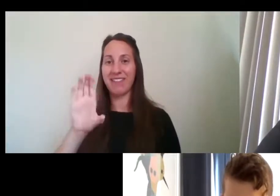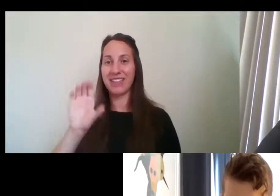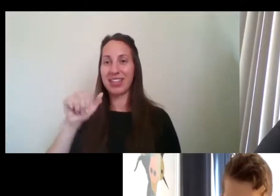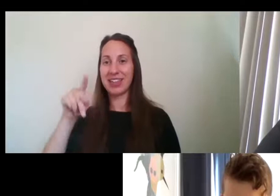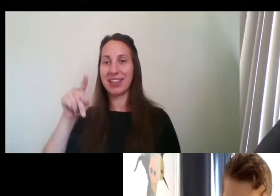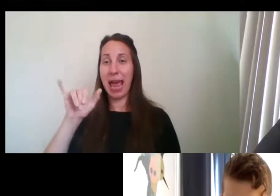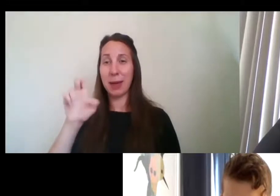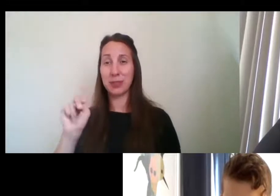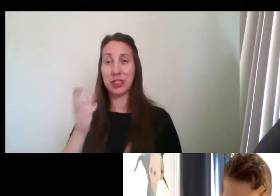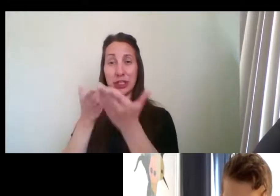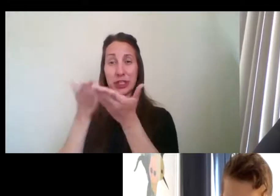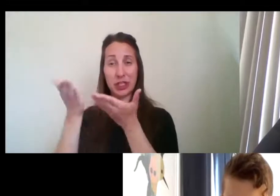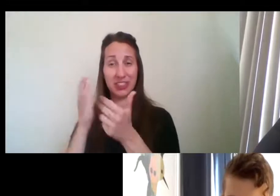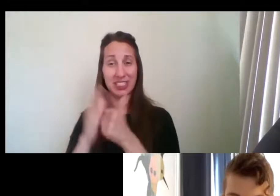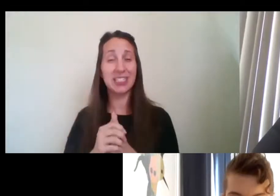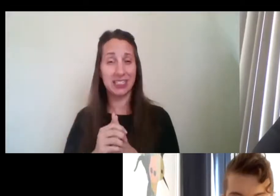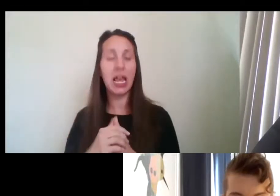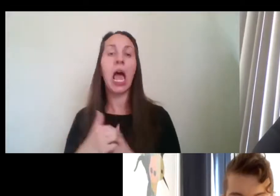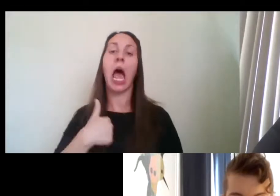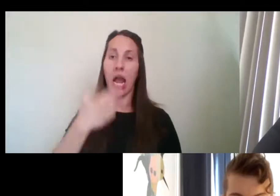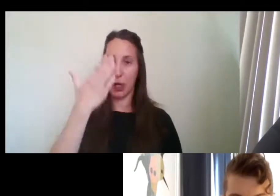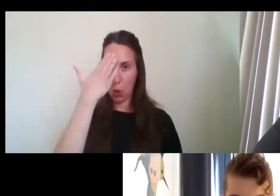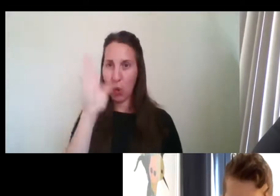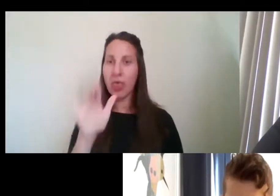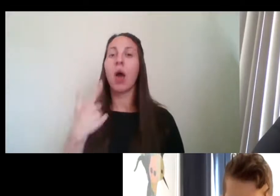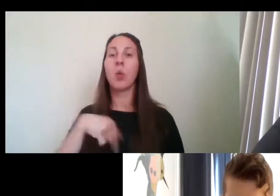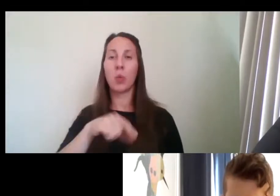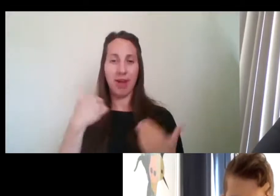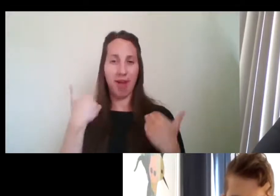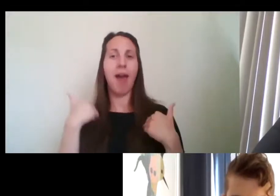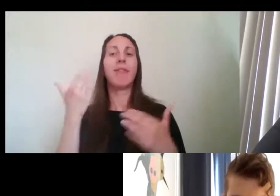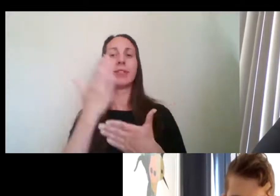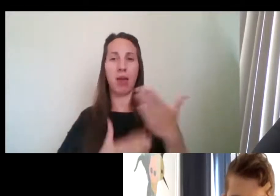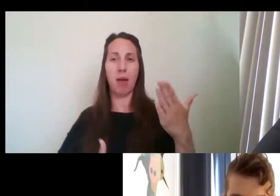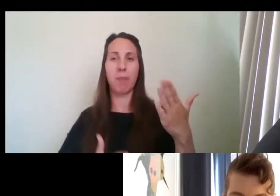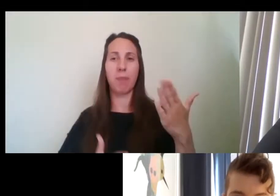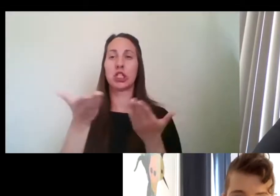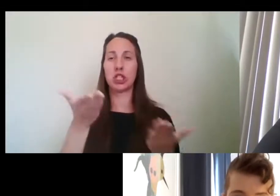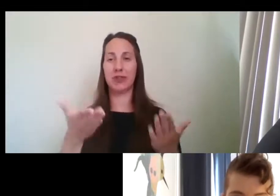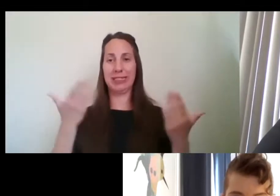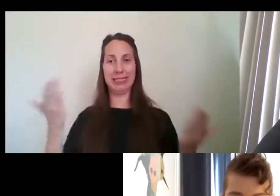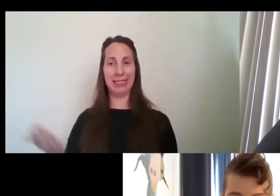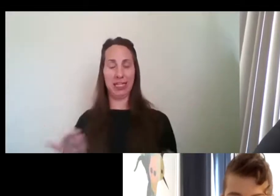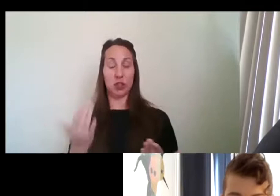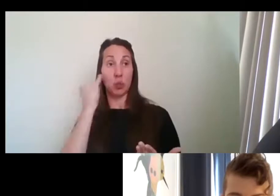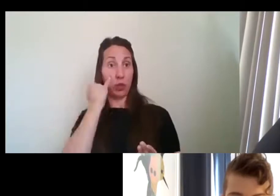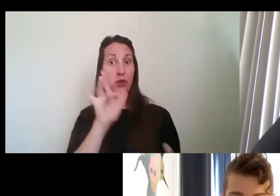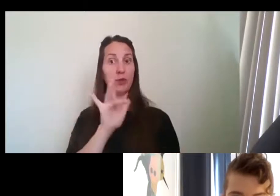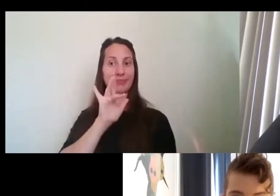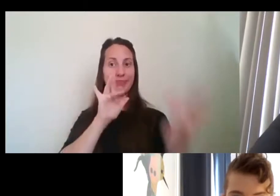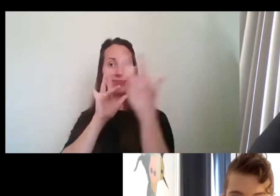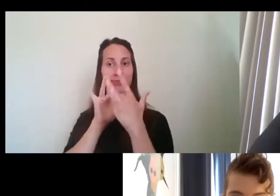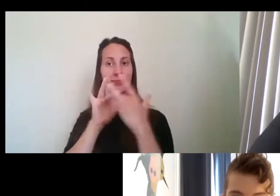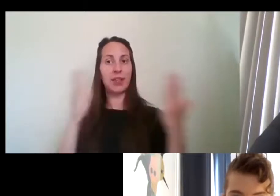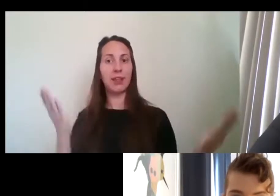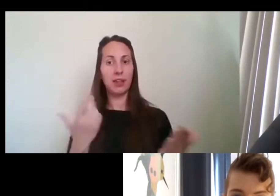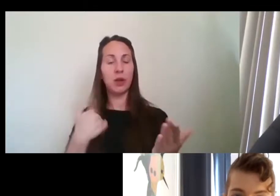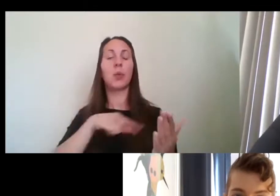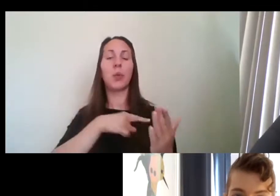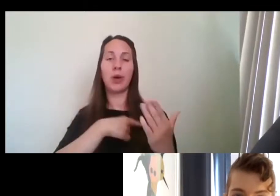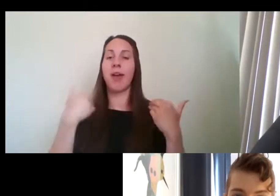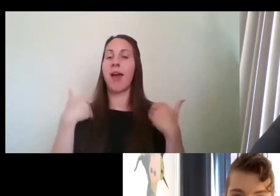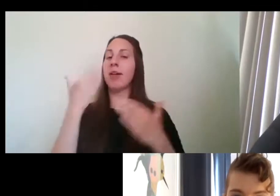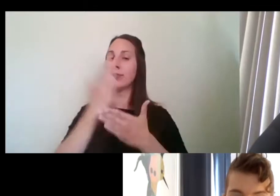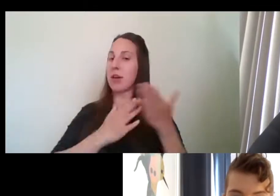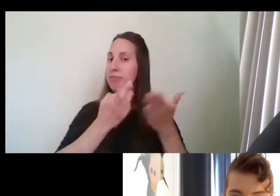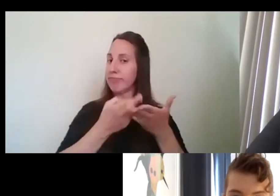see. I know that we have some resources. So if you reach out to Respectability, we have different resources of different companies